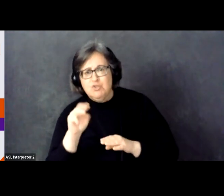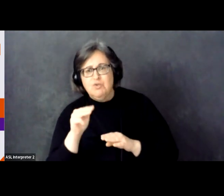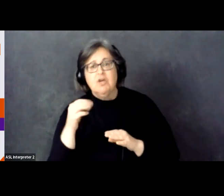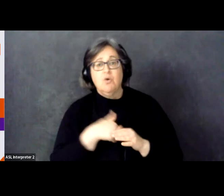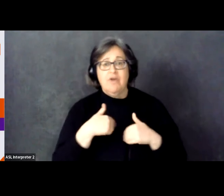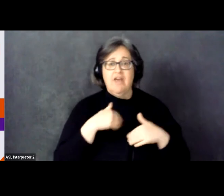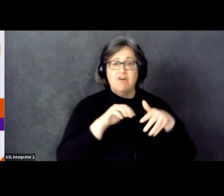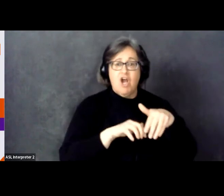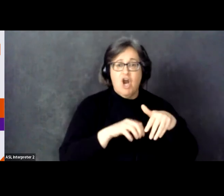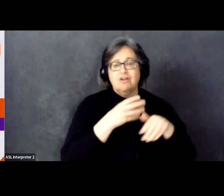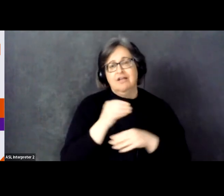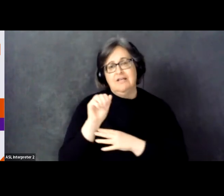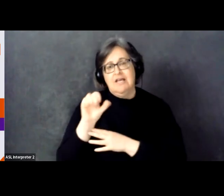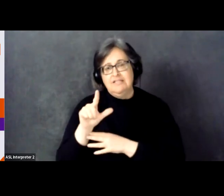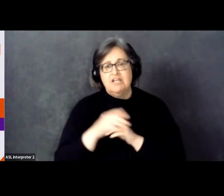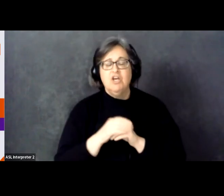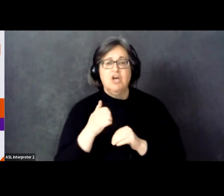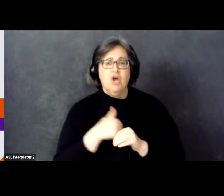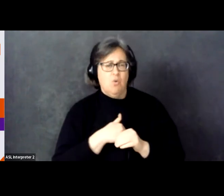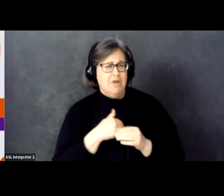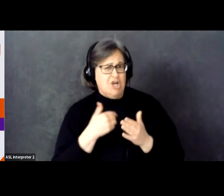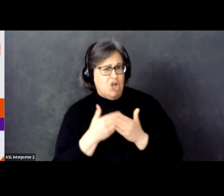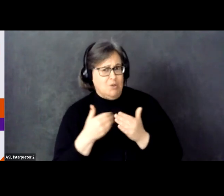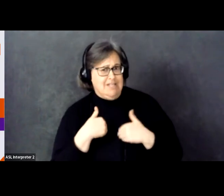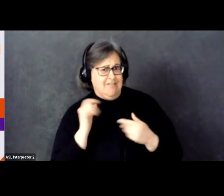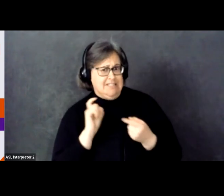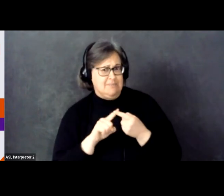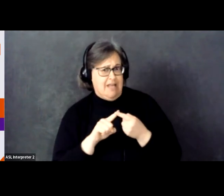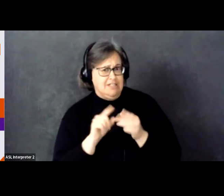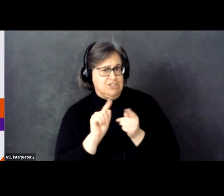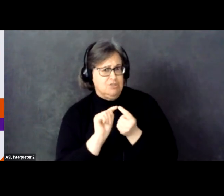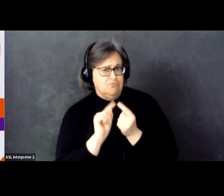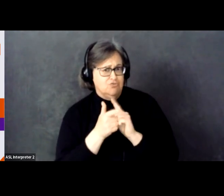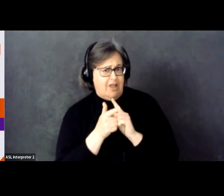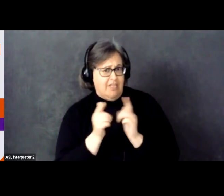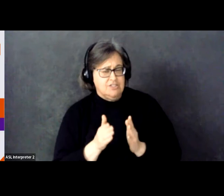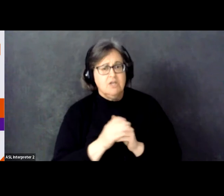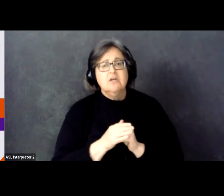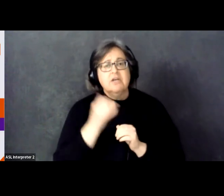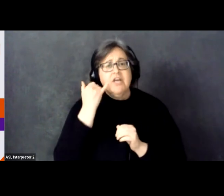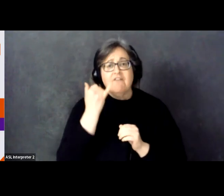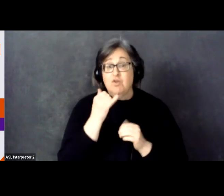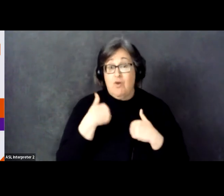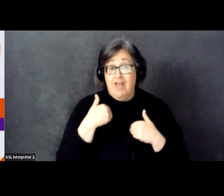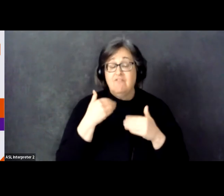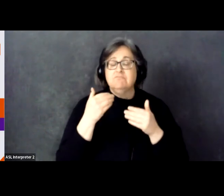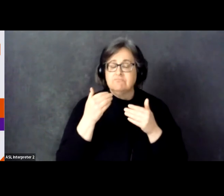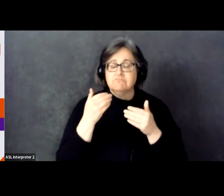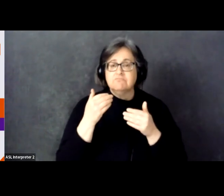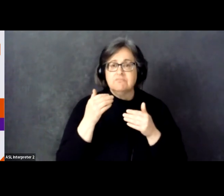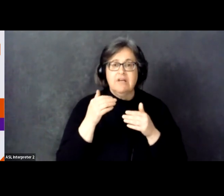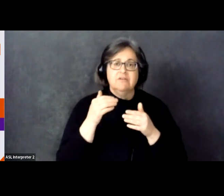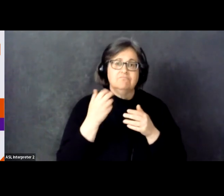available today. Our translator is just a little bit late. If you have any challenges accessing these features, please connect with us via the chat